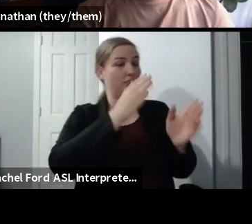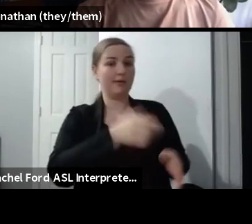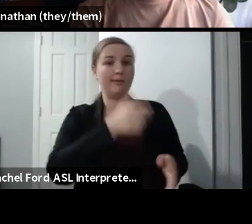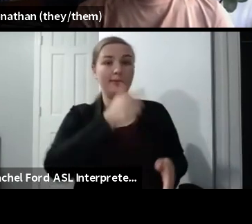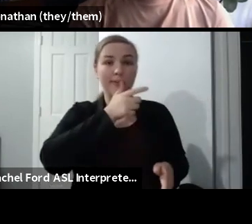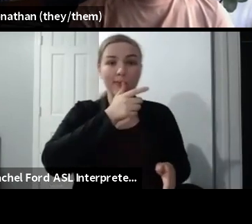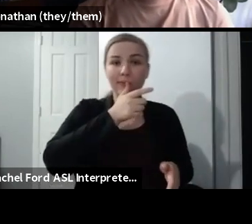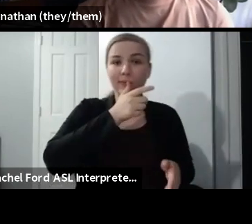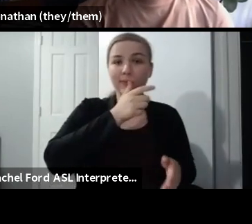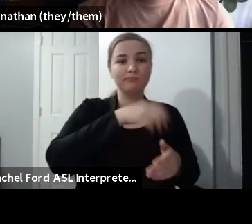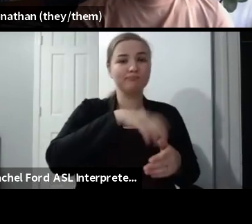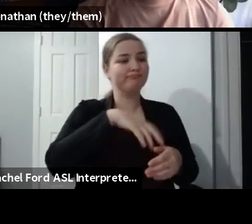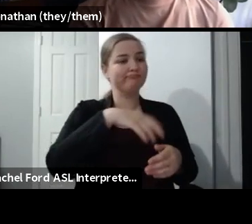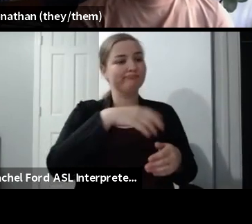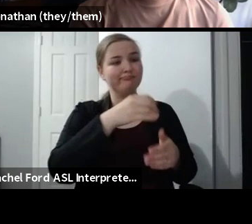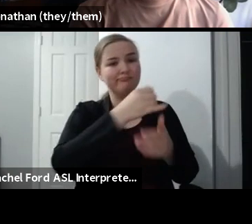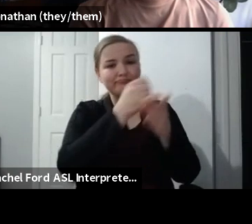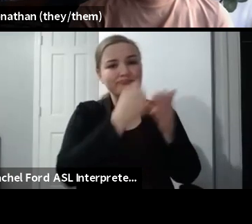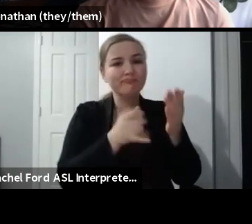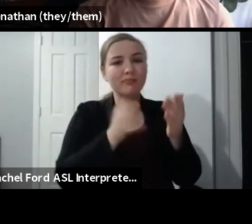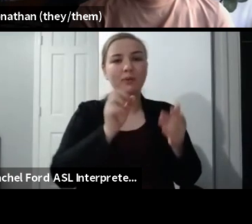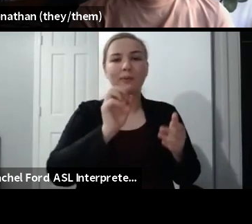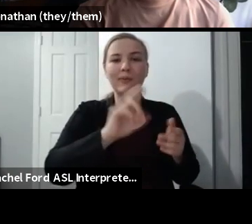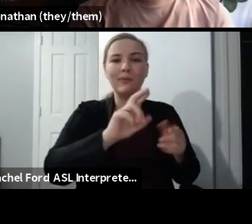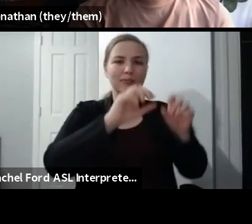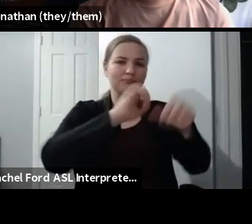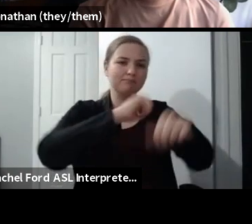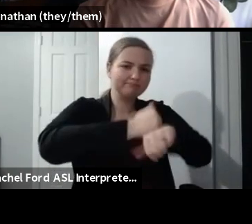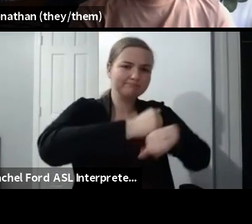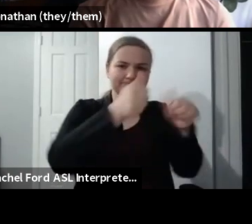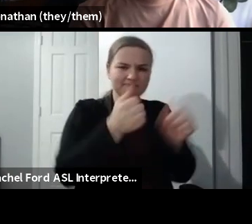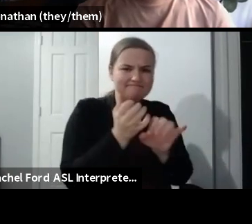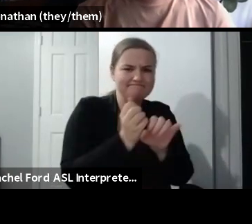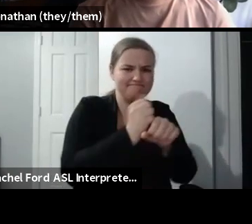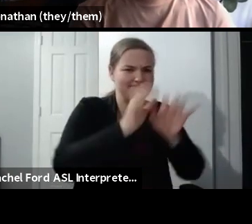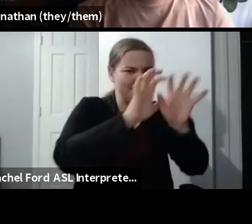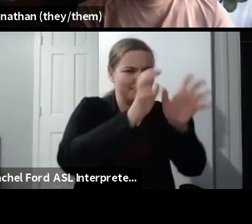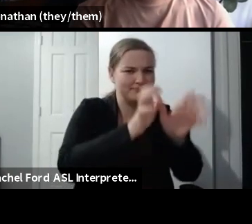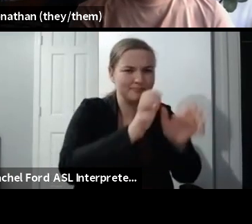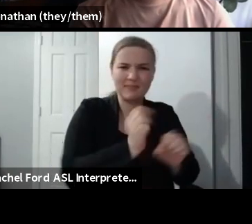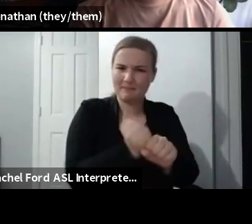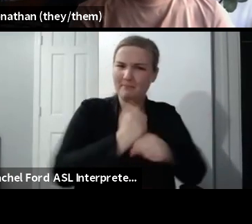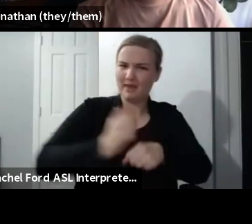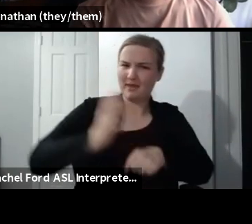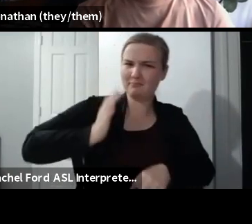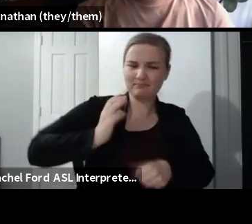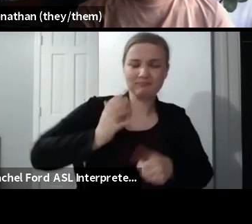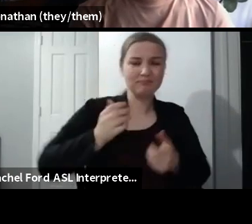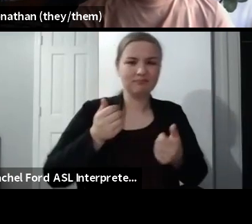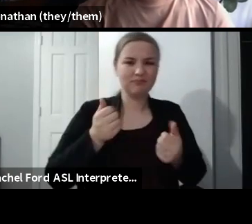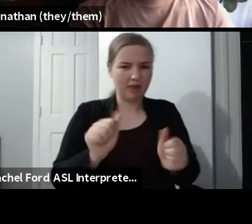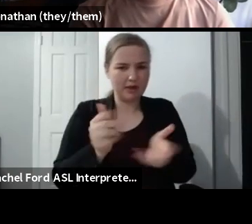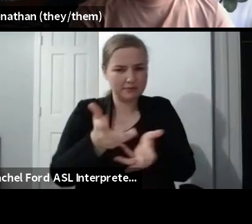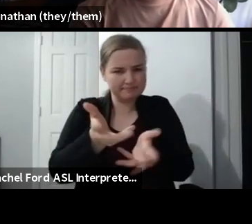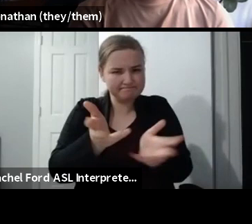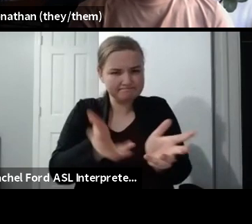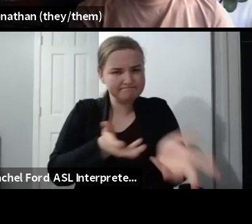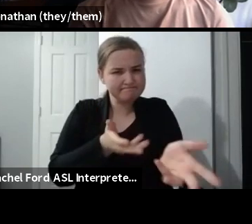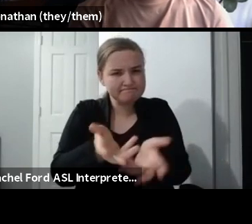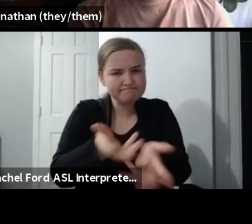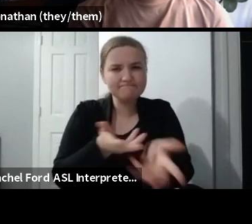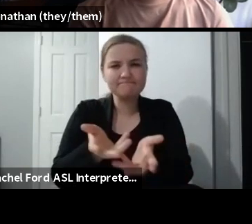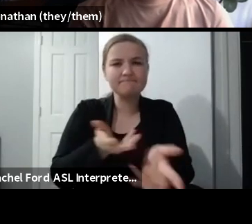the past, but if we have these reminders and we have new reminders to build on top of those, that's how the only way we